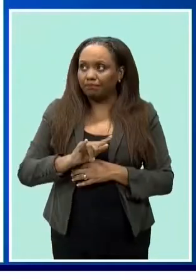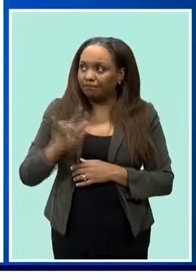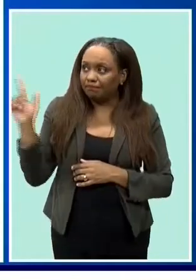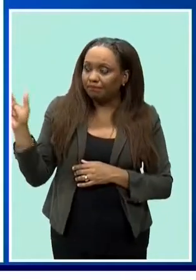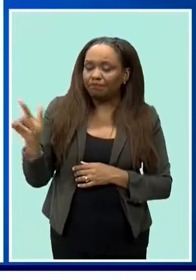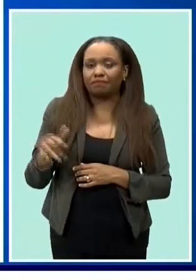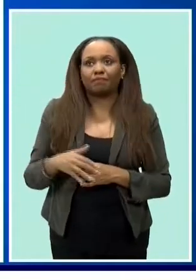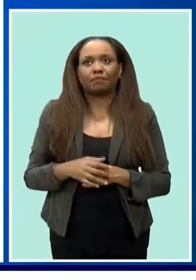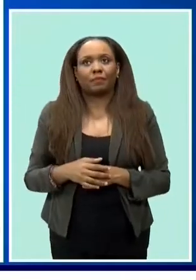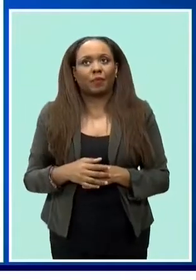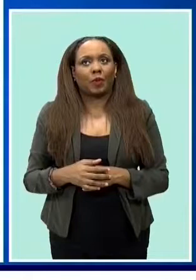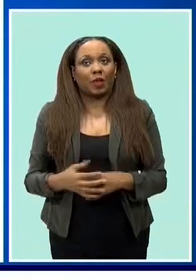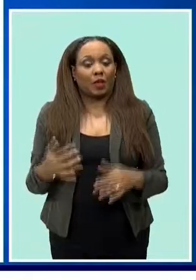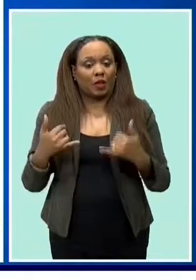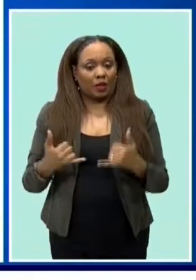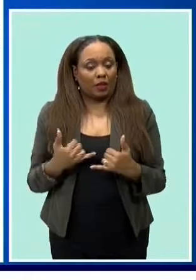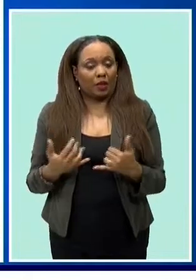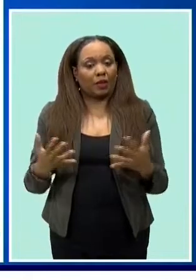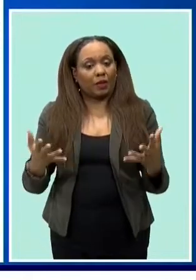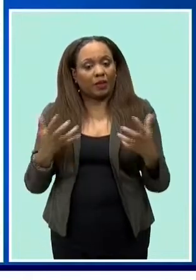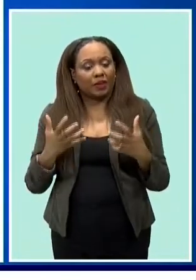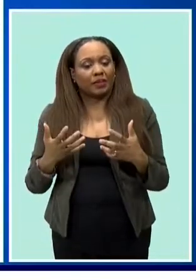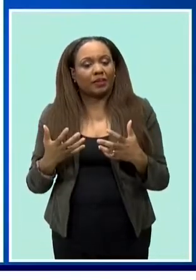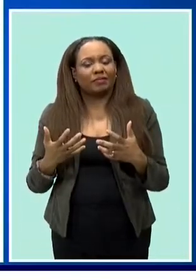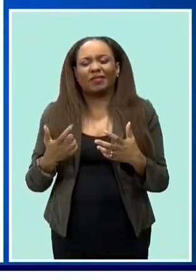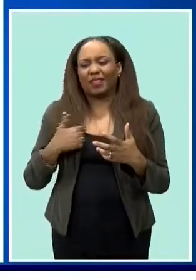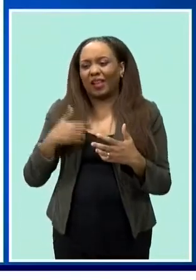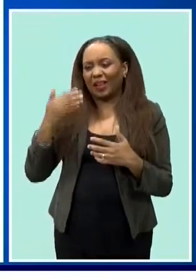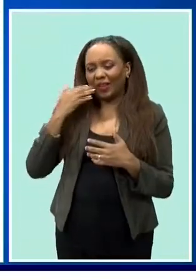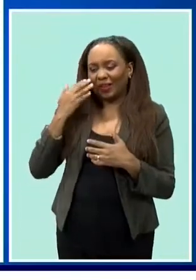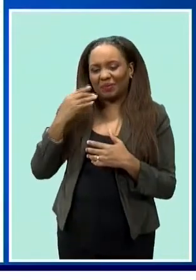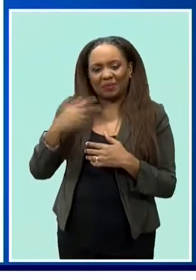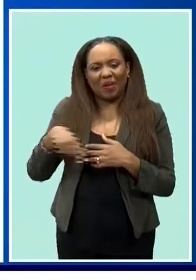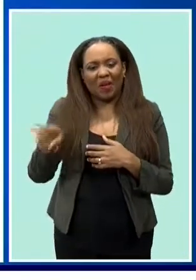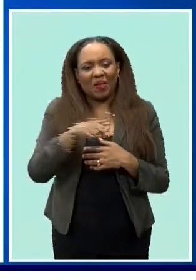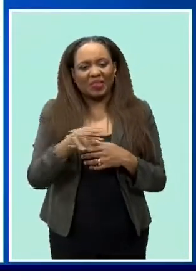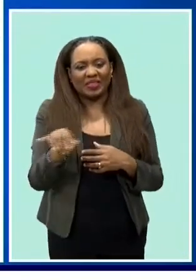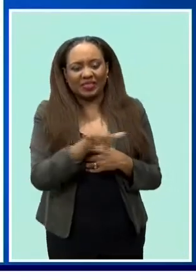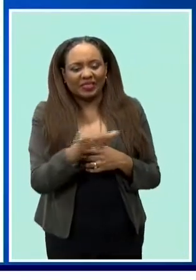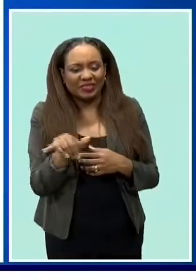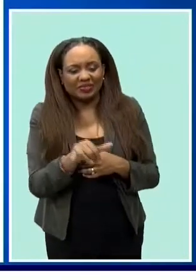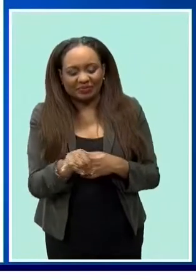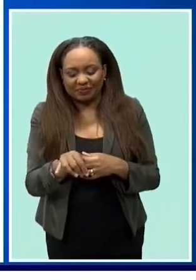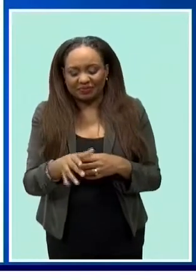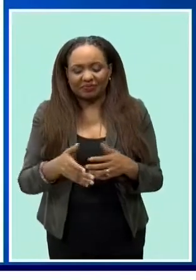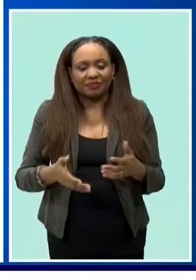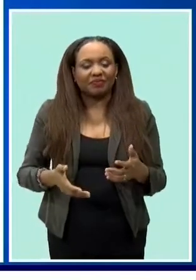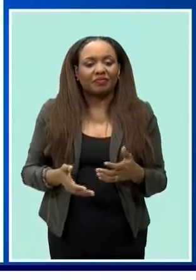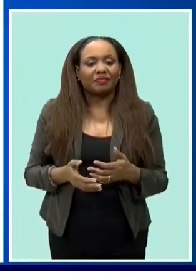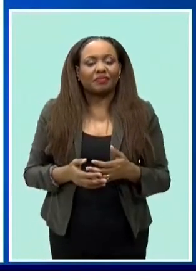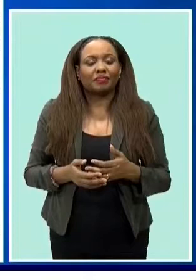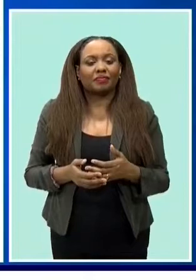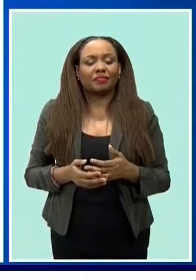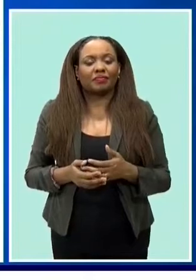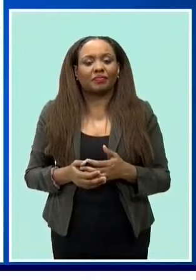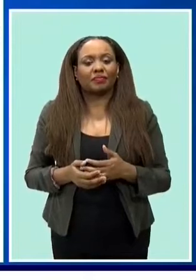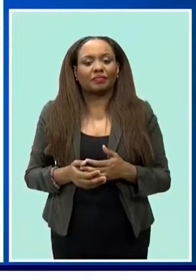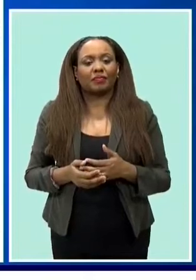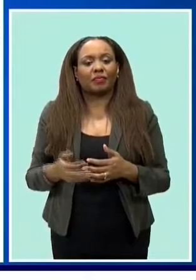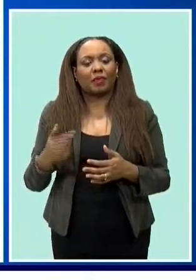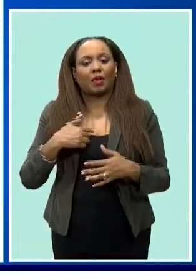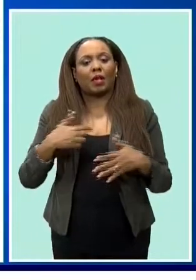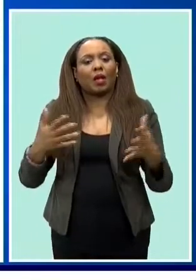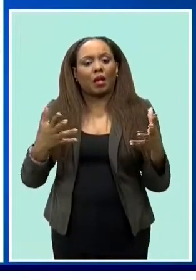I just want to take this opportunity, and I'm sure that I speak on behalf of all fellow senators, in wishing